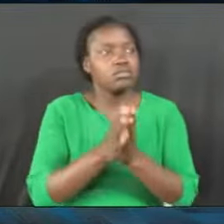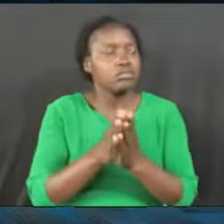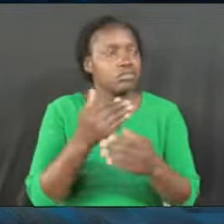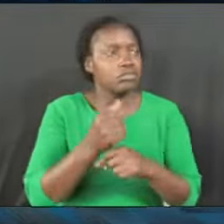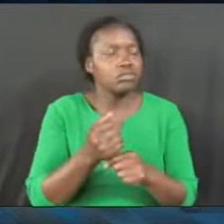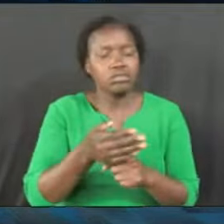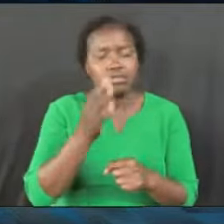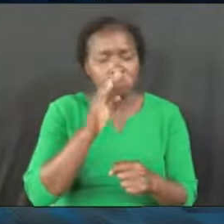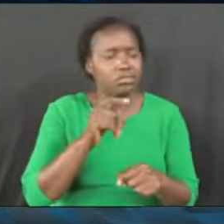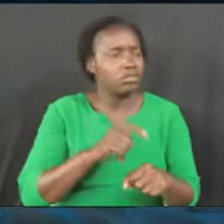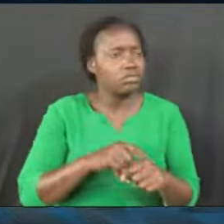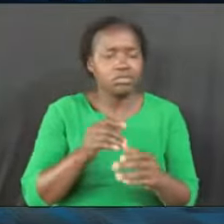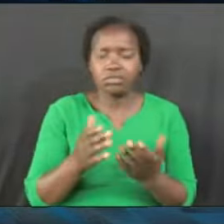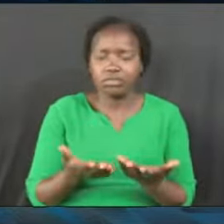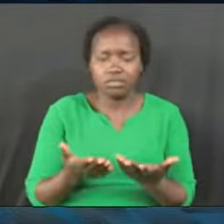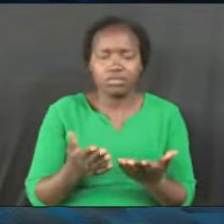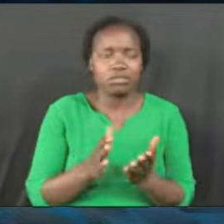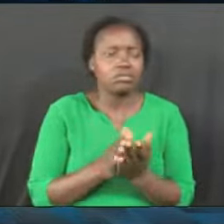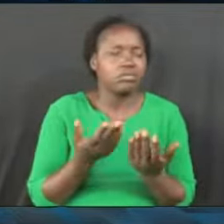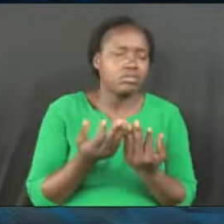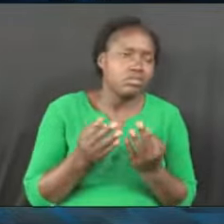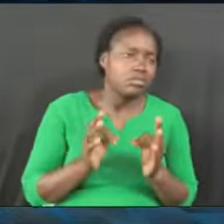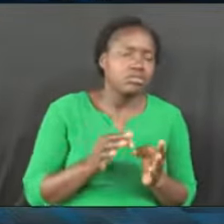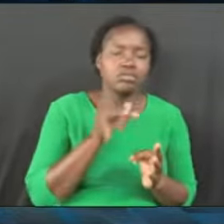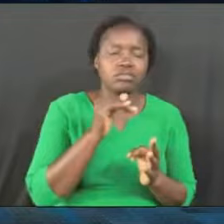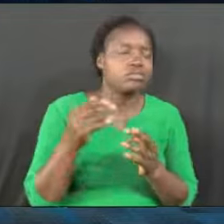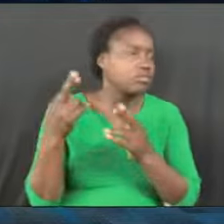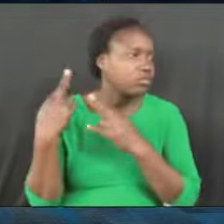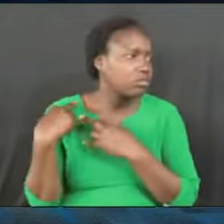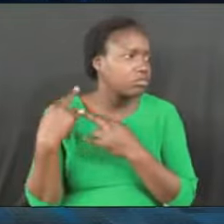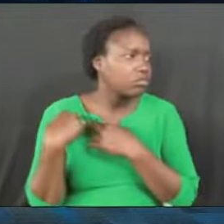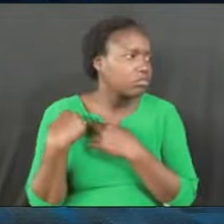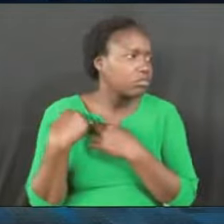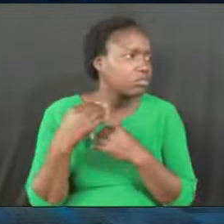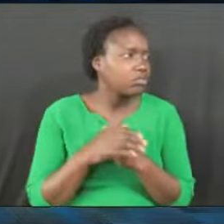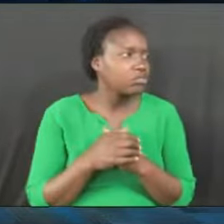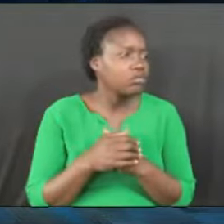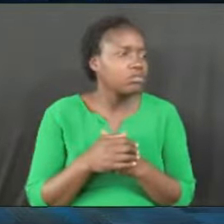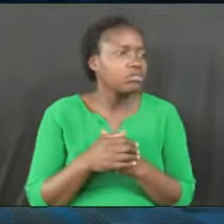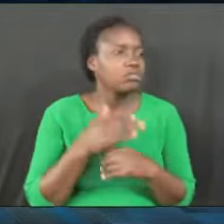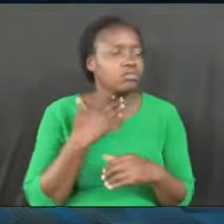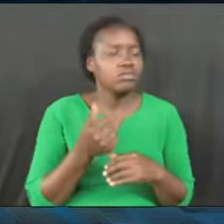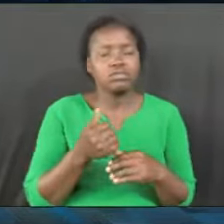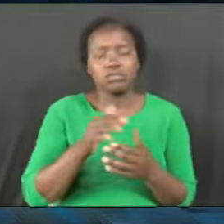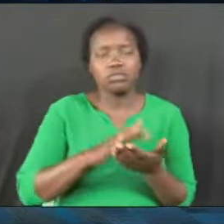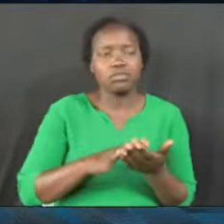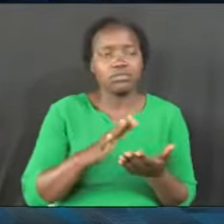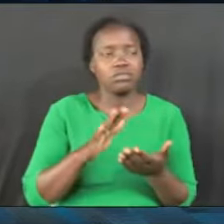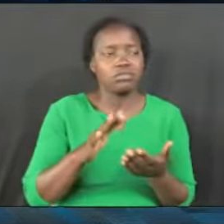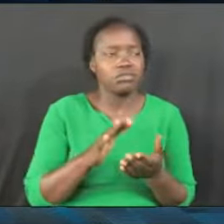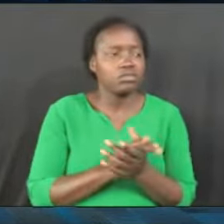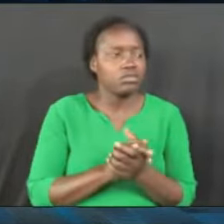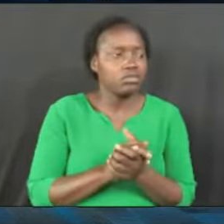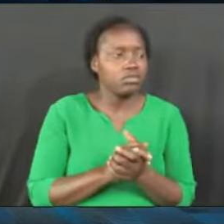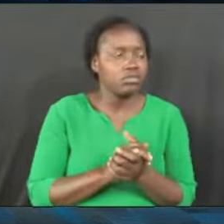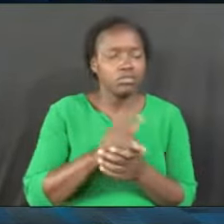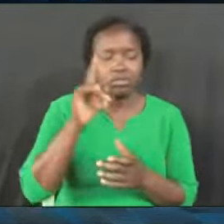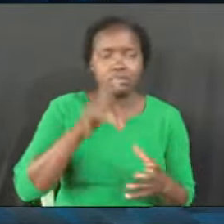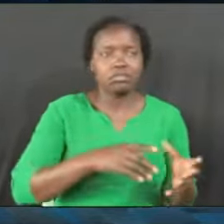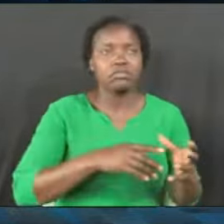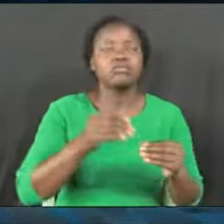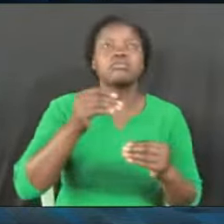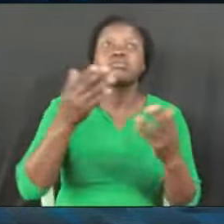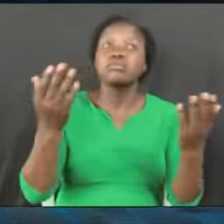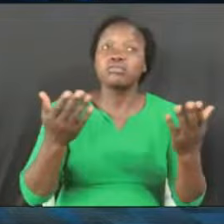generous. You want position, but not responsibility. You want glory, but glory must go to